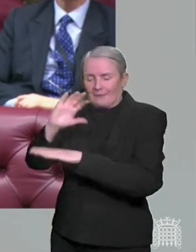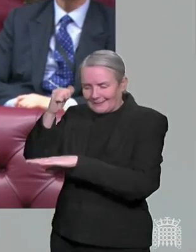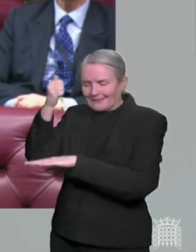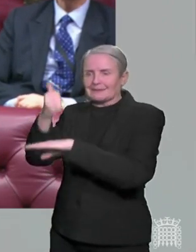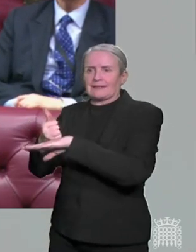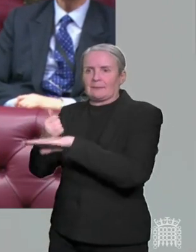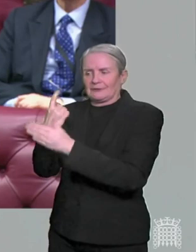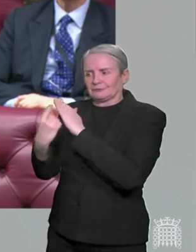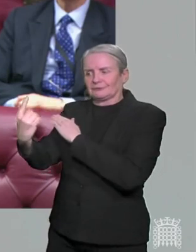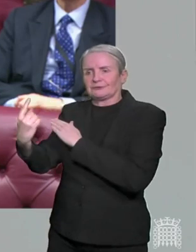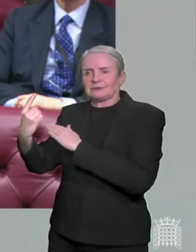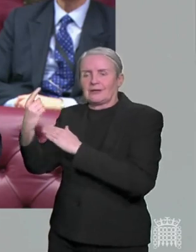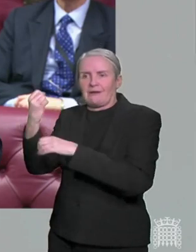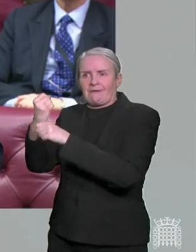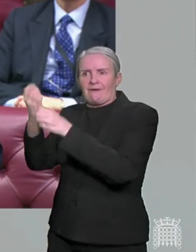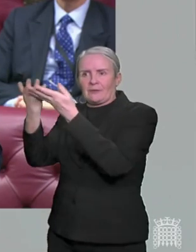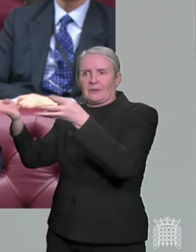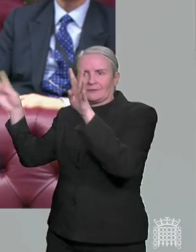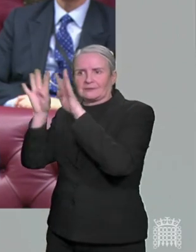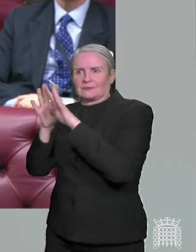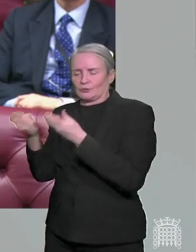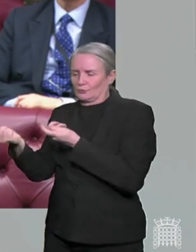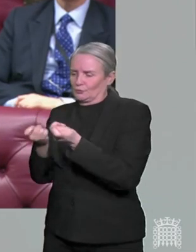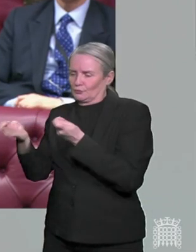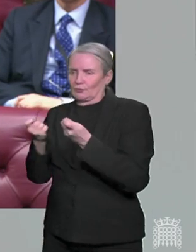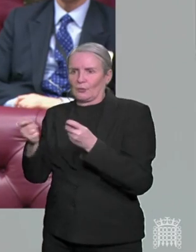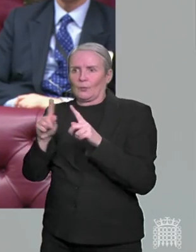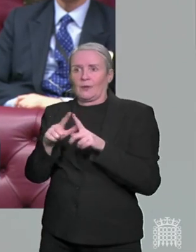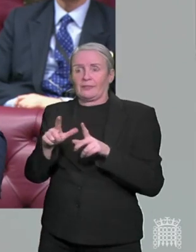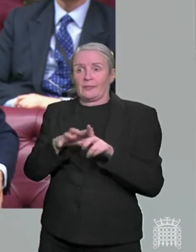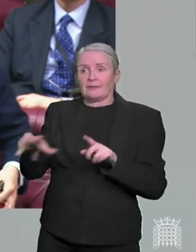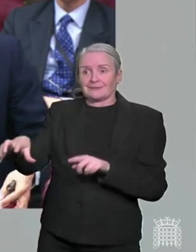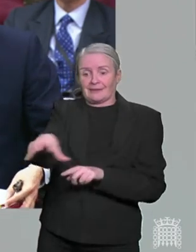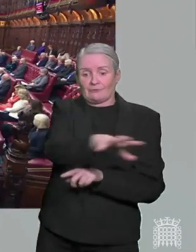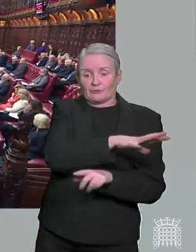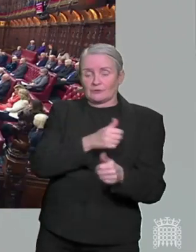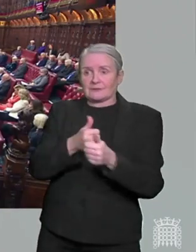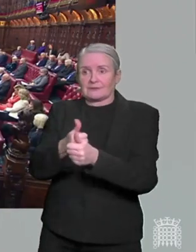would work across the Palestinian territories. And I think the Jordanians can play a big role in helping to bring that about.